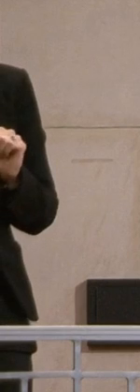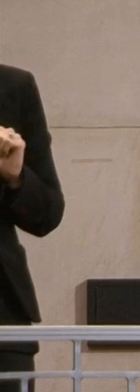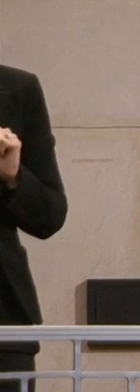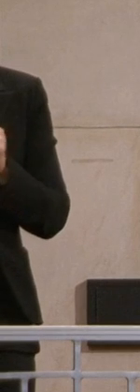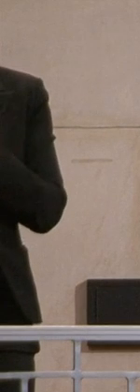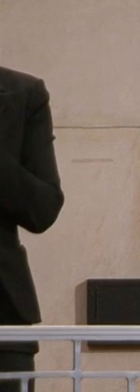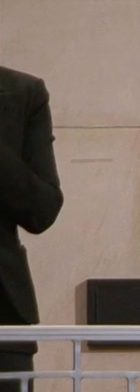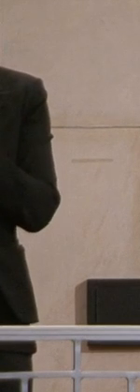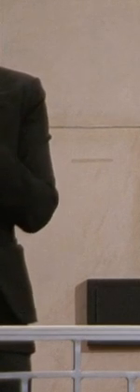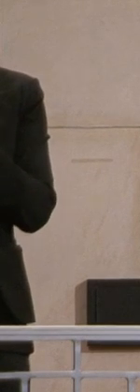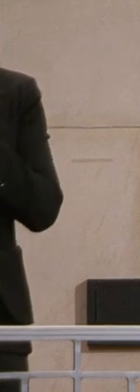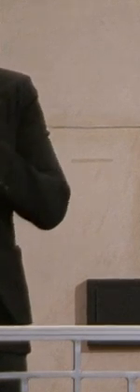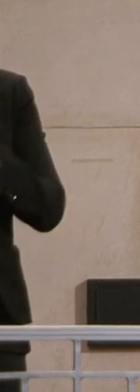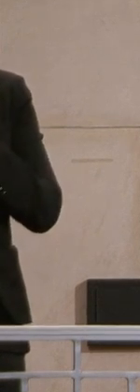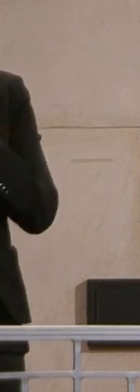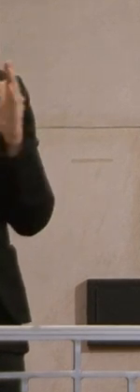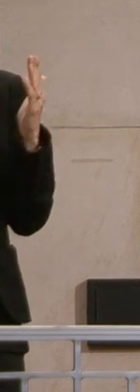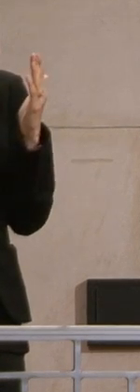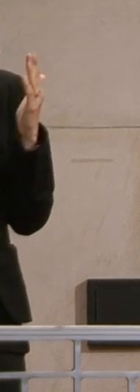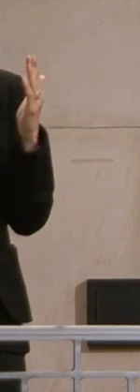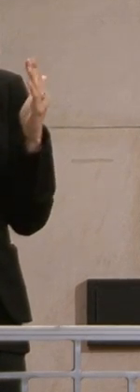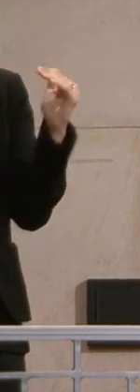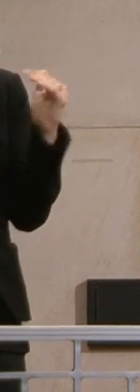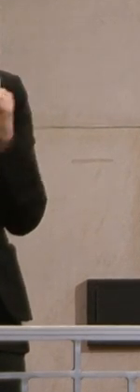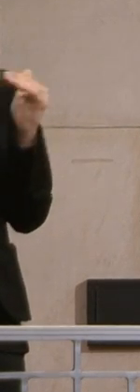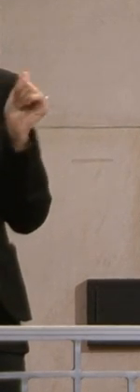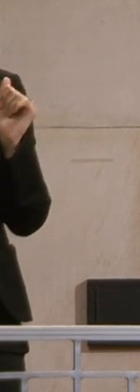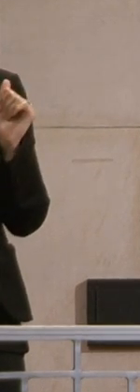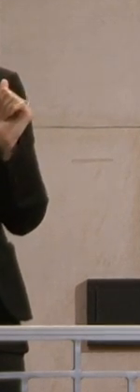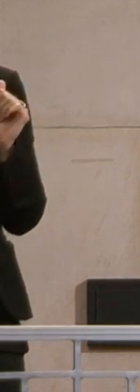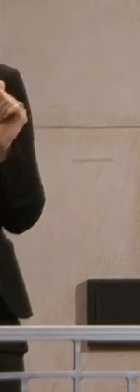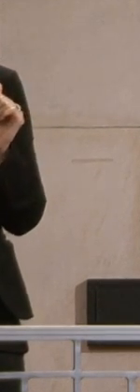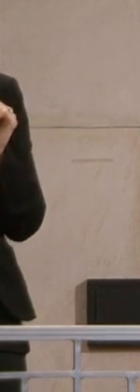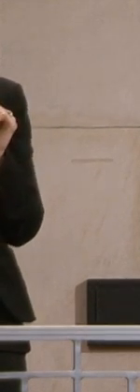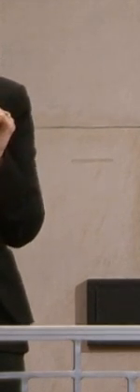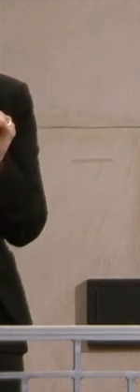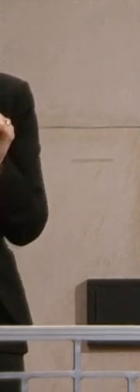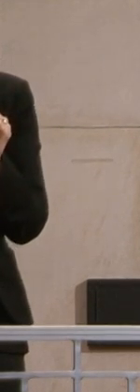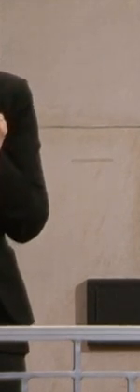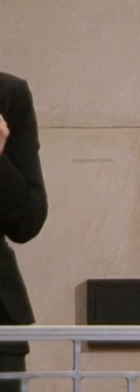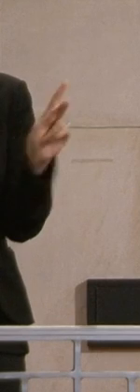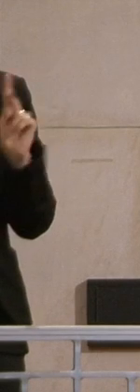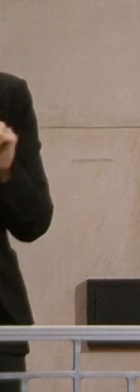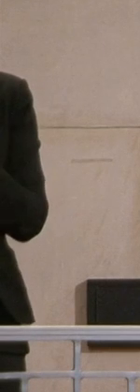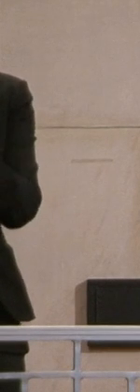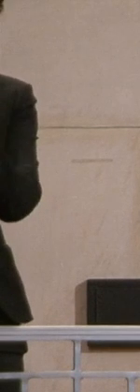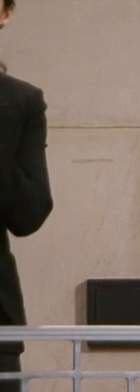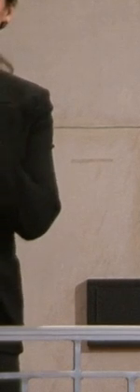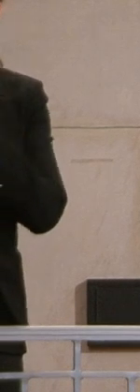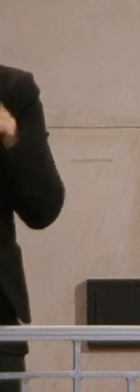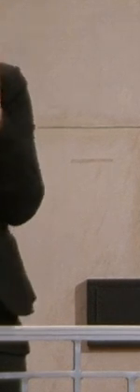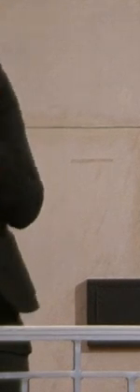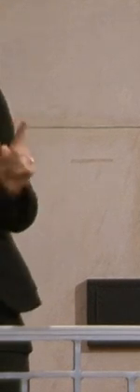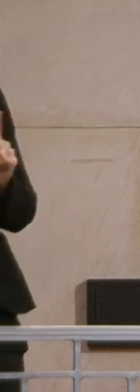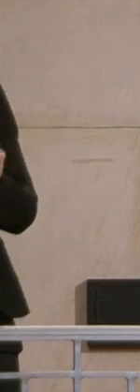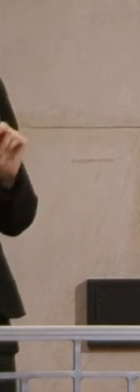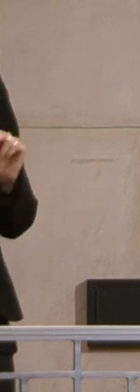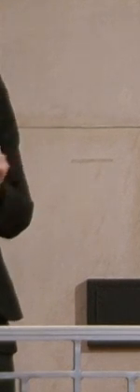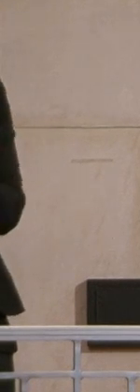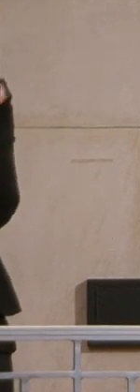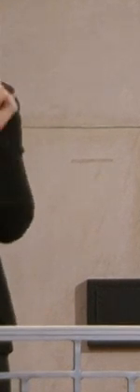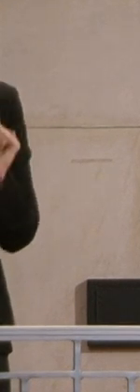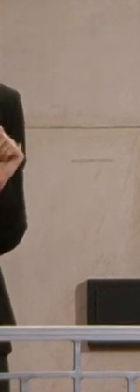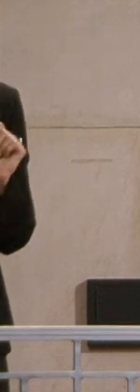justice cannot be only for the geniuses or the powerful or the famous. It is for everyone, including the